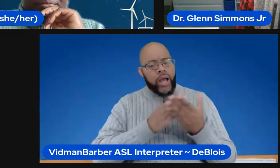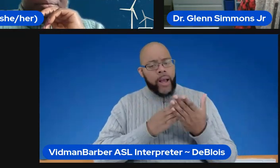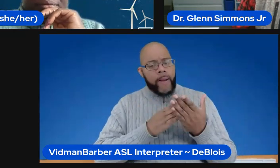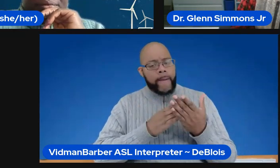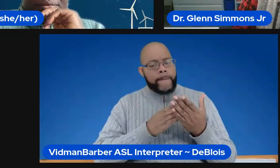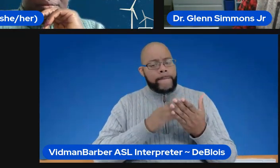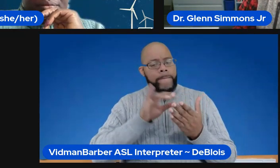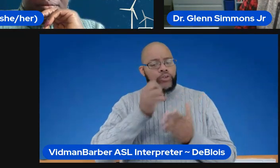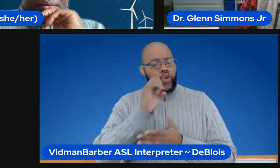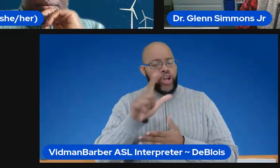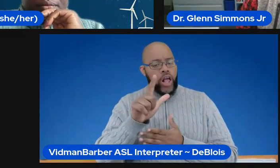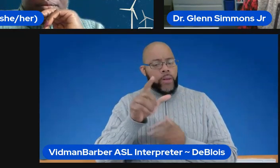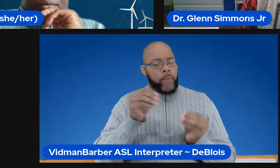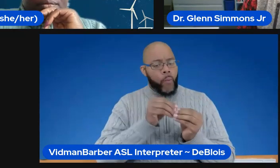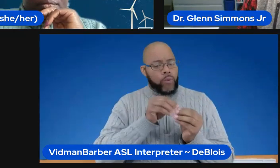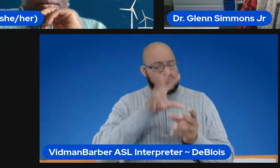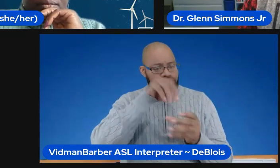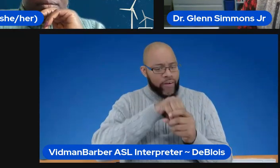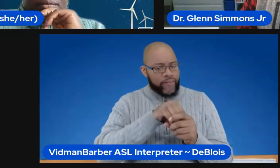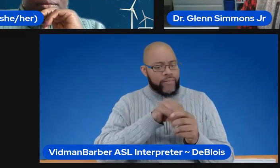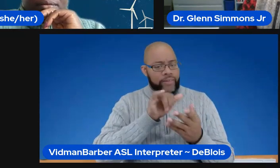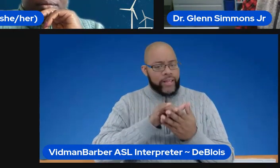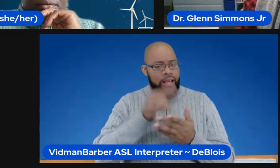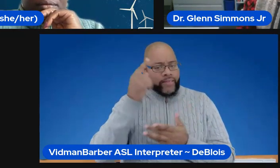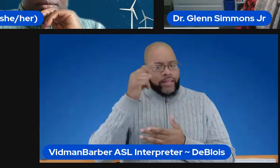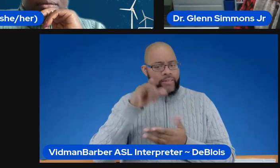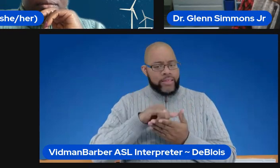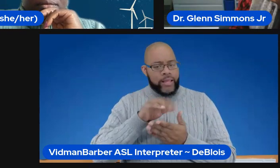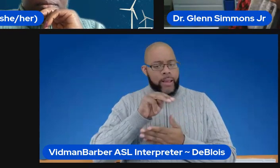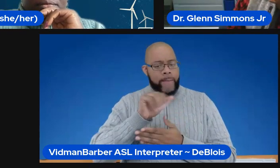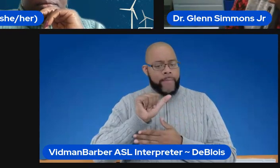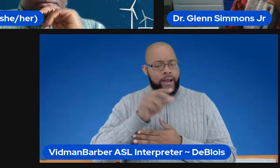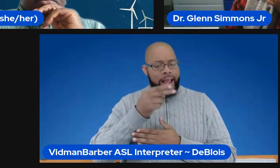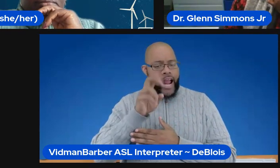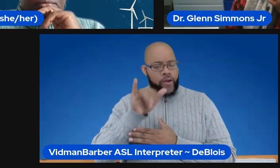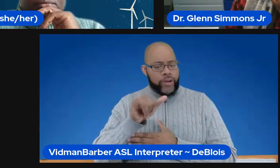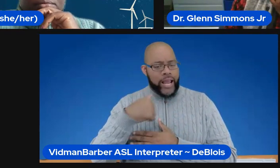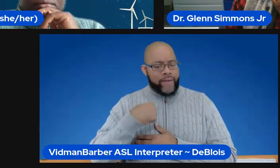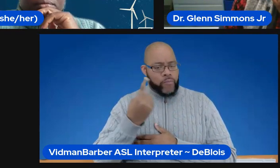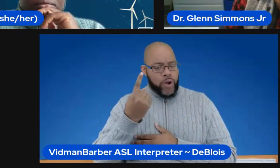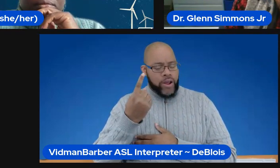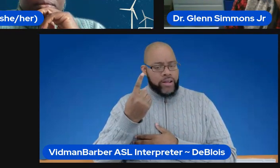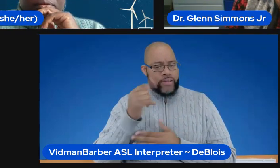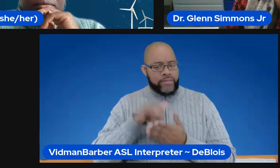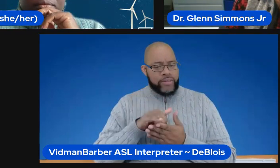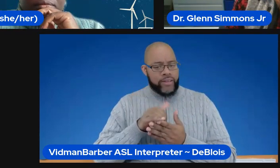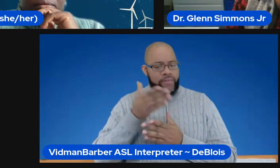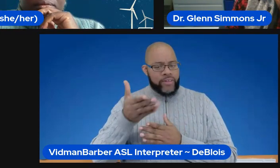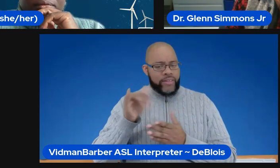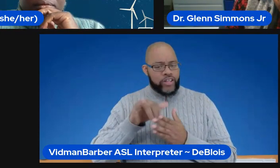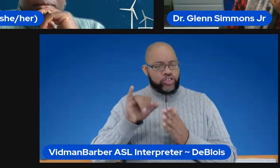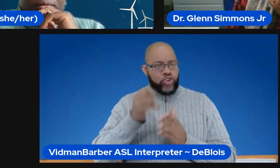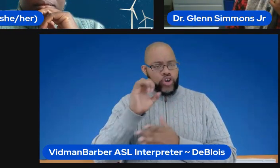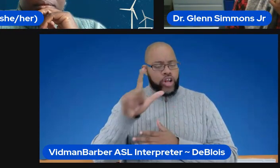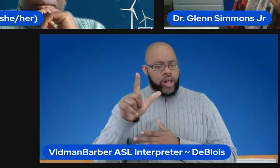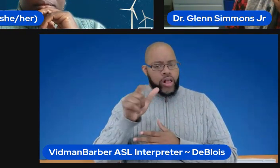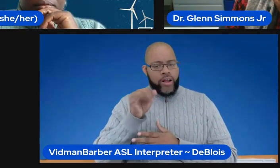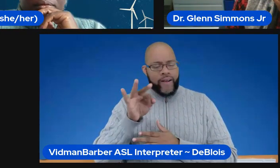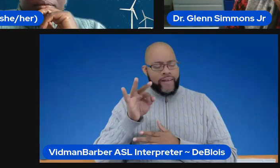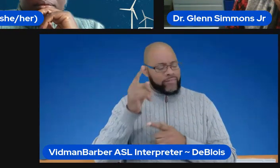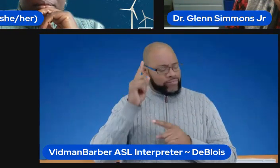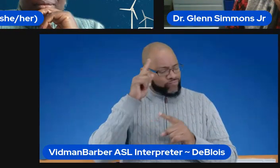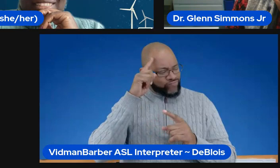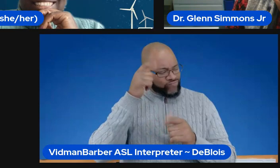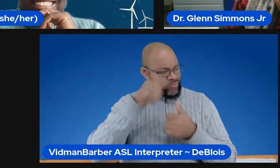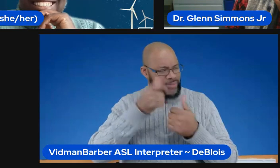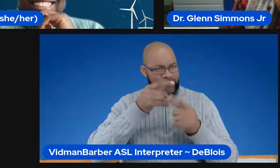journals that are kind of more in that space. I think Meharry actually has one that's out of there. It's like the Journal of, gosh, too many